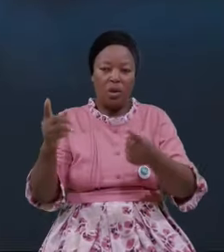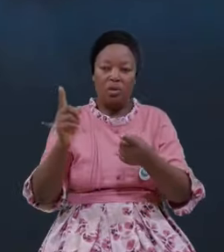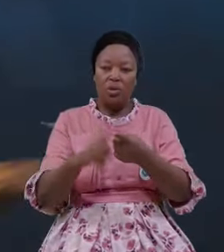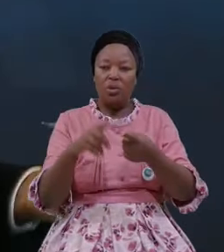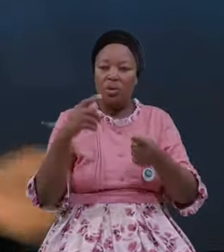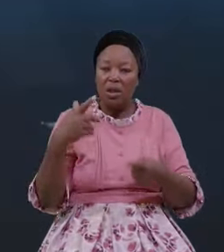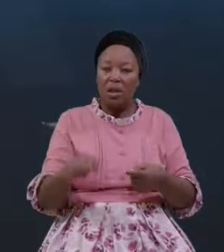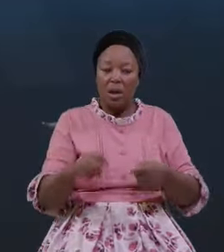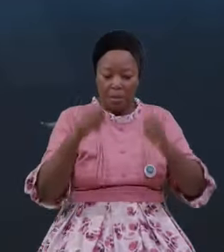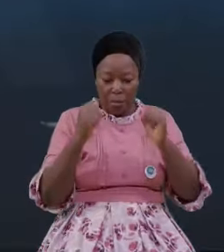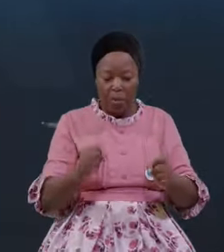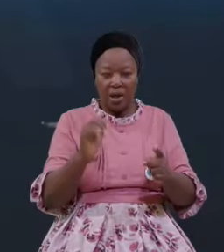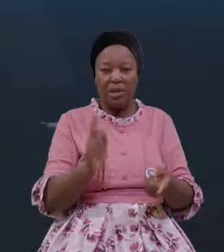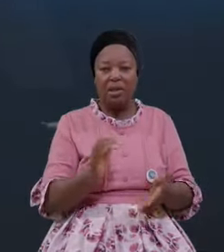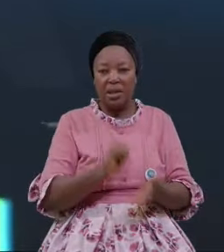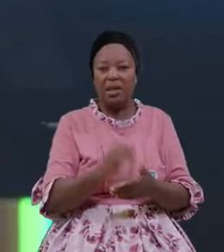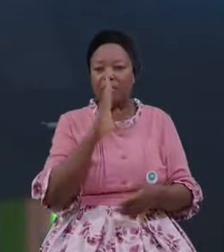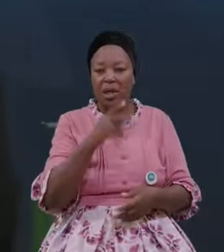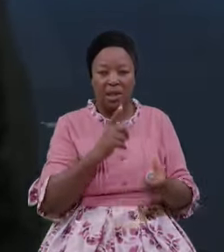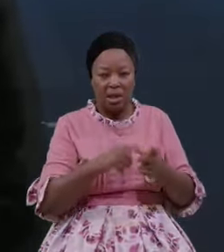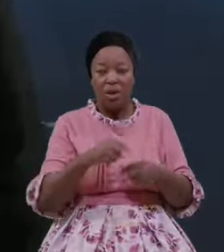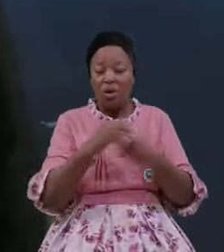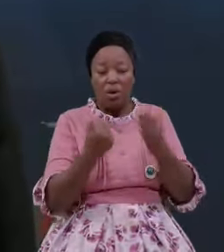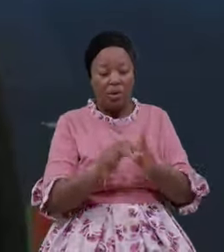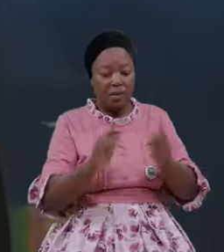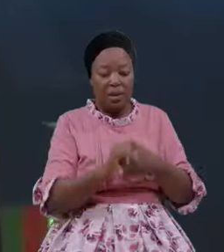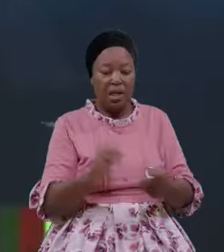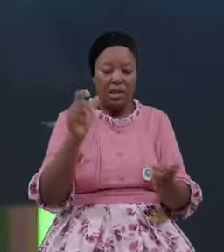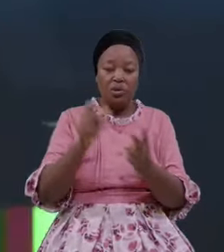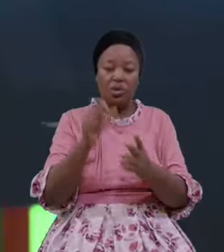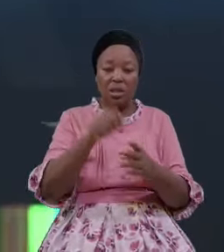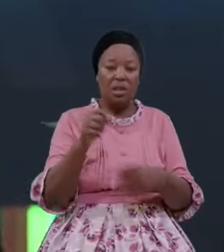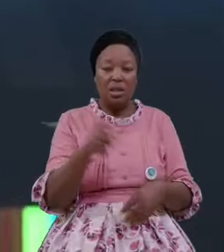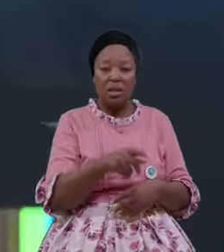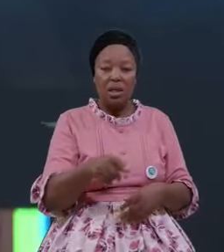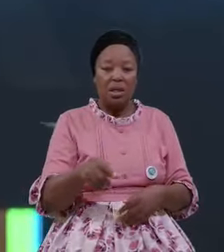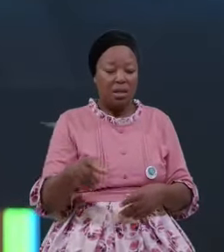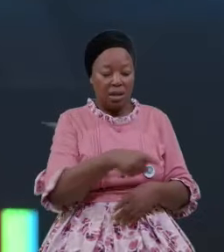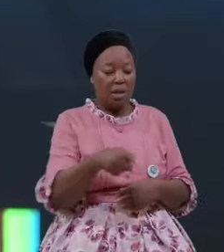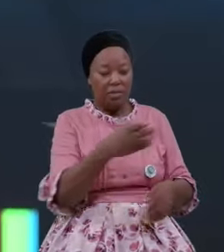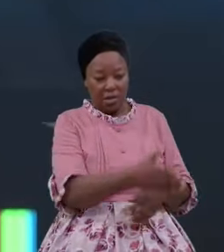They went to the people that appointed them there, and they said, you know what?